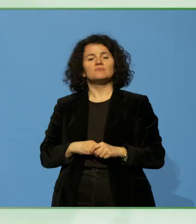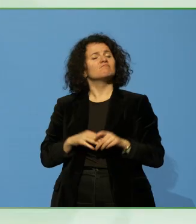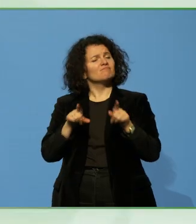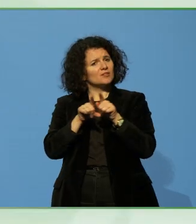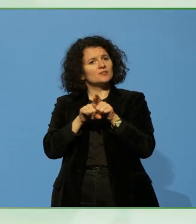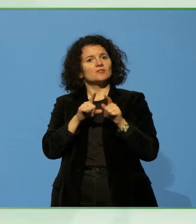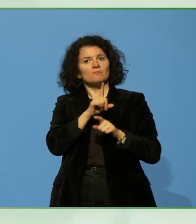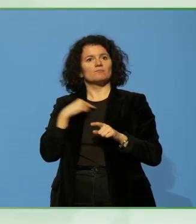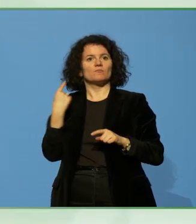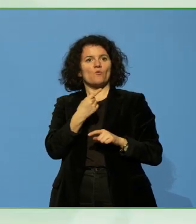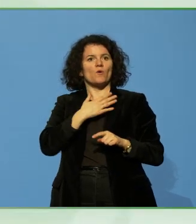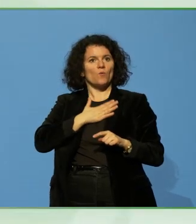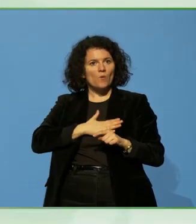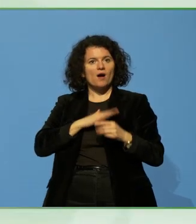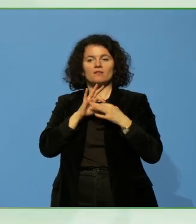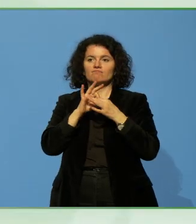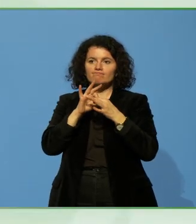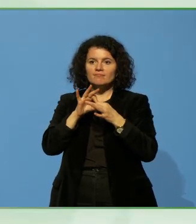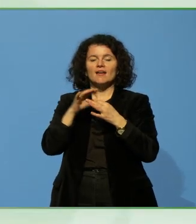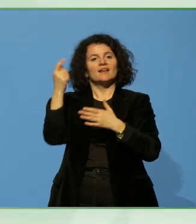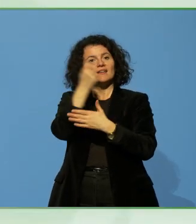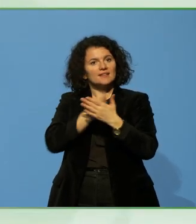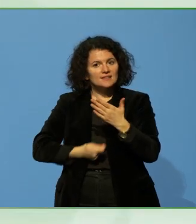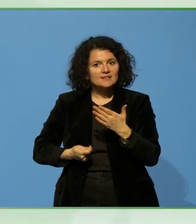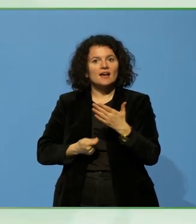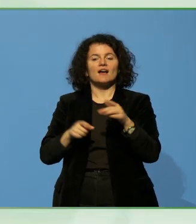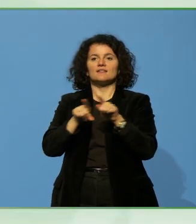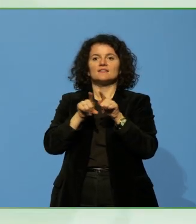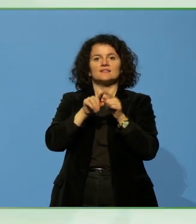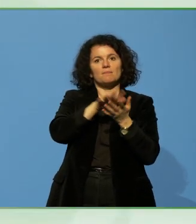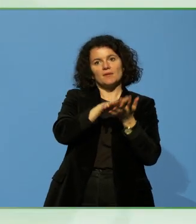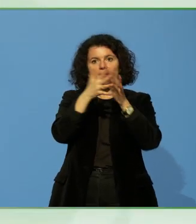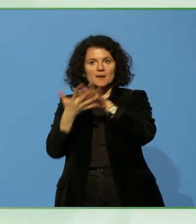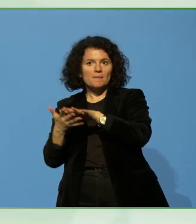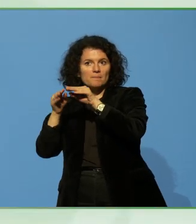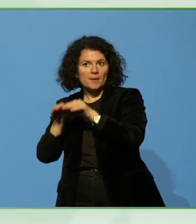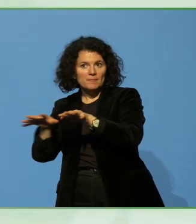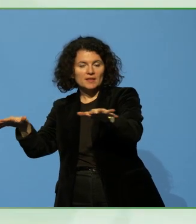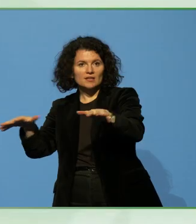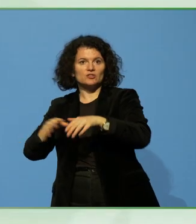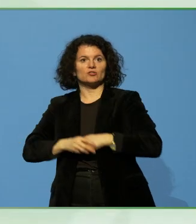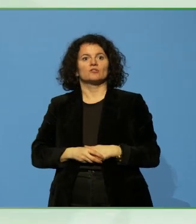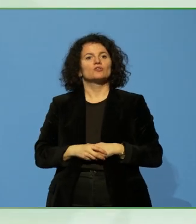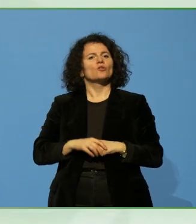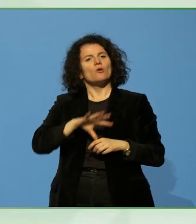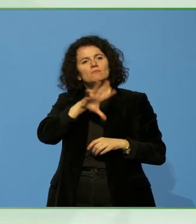in the design and the practical implementation, taking all these things that have been said into